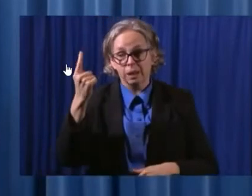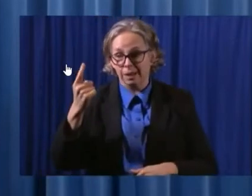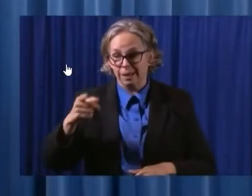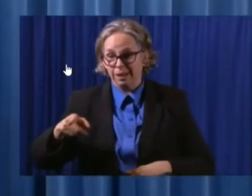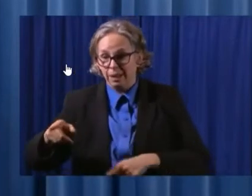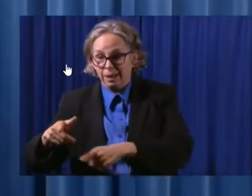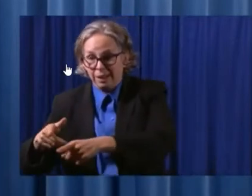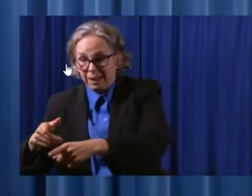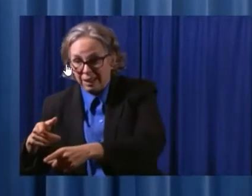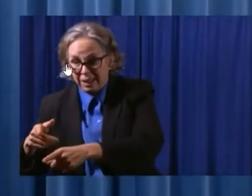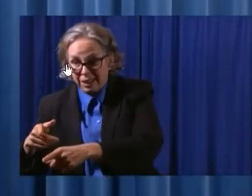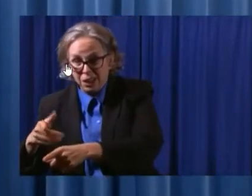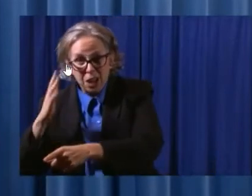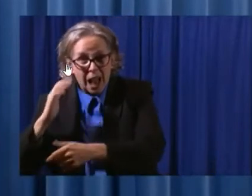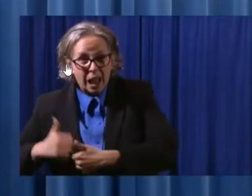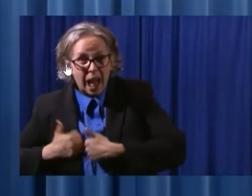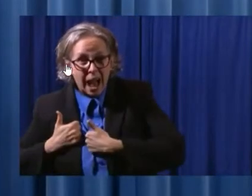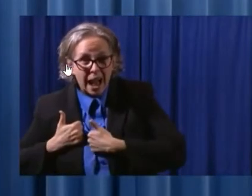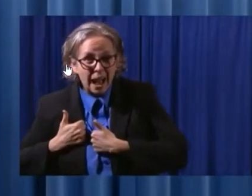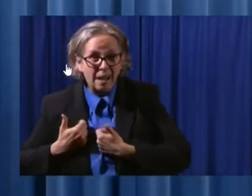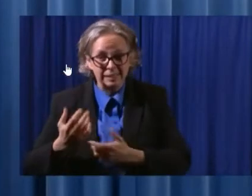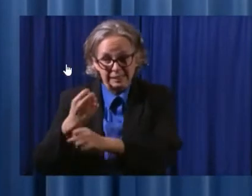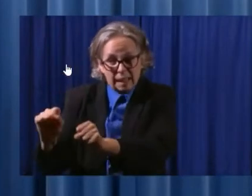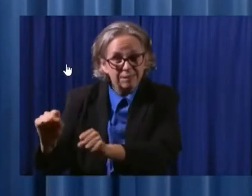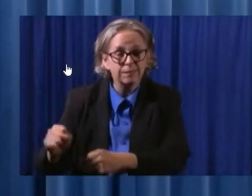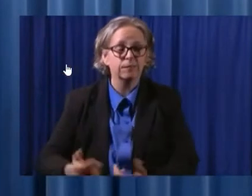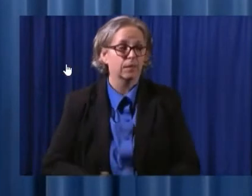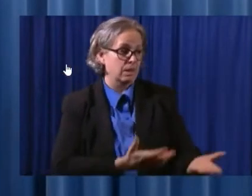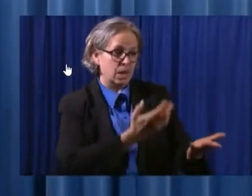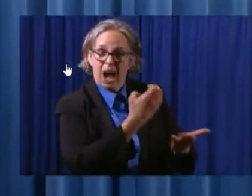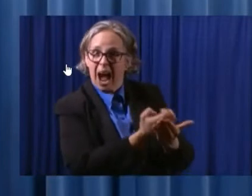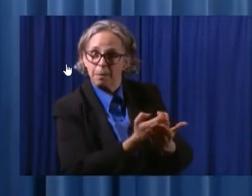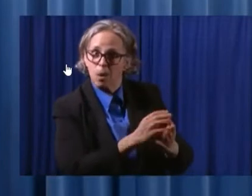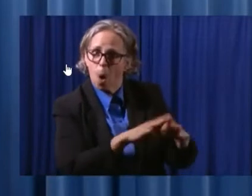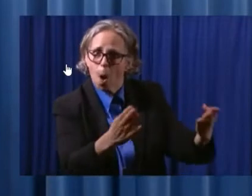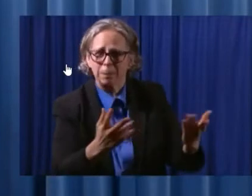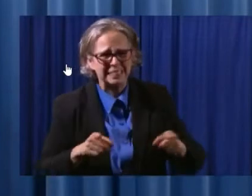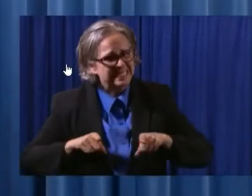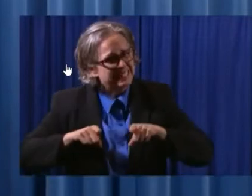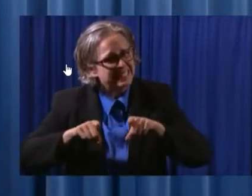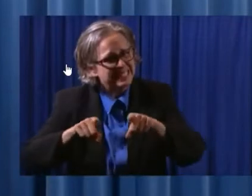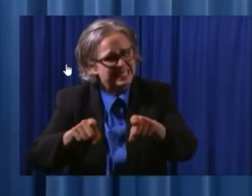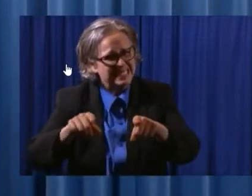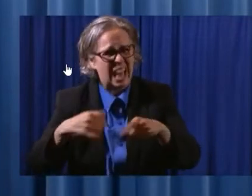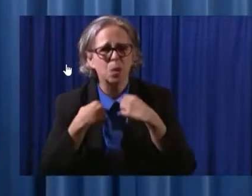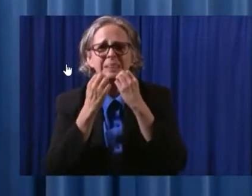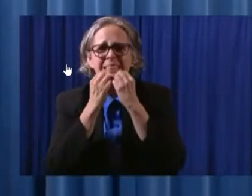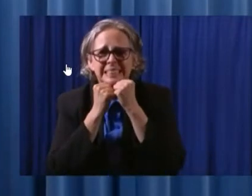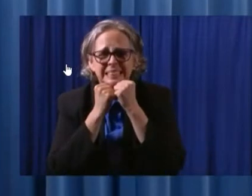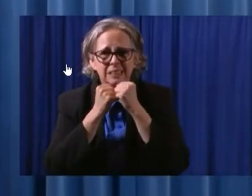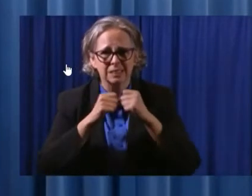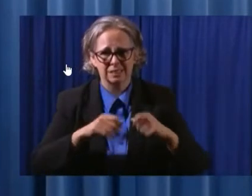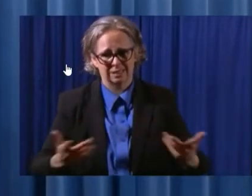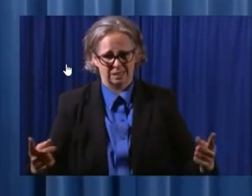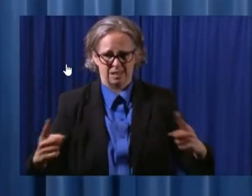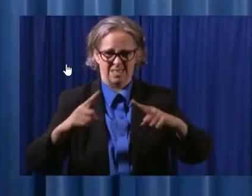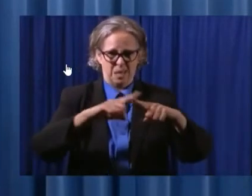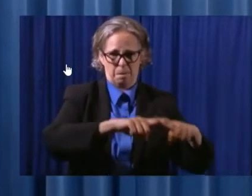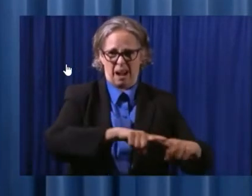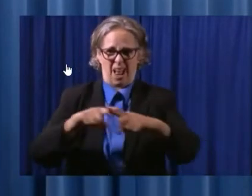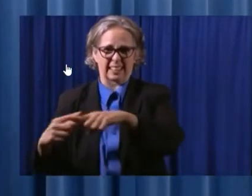and keeping safe, these are consistent, and one is certainly dependent upon the other.